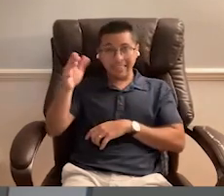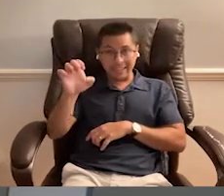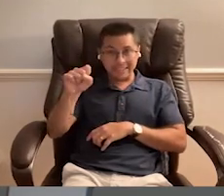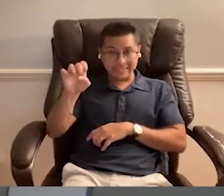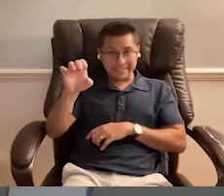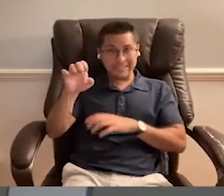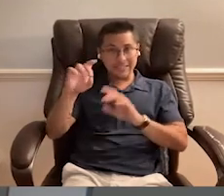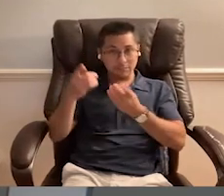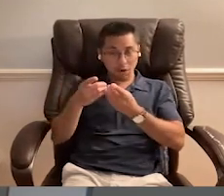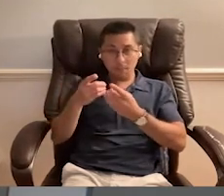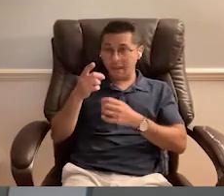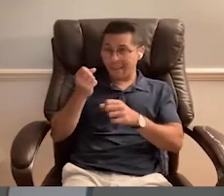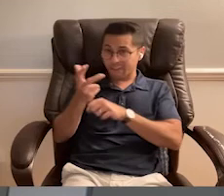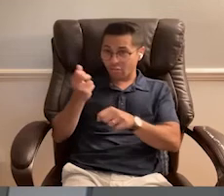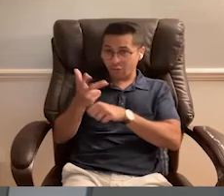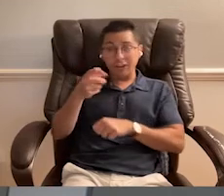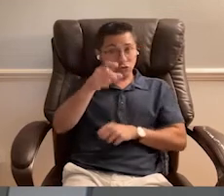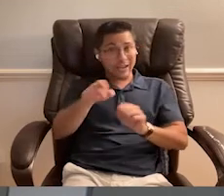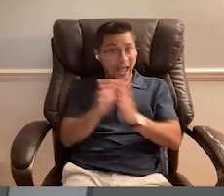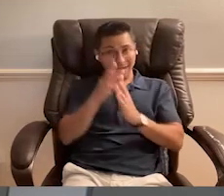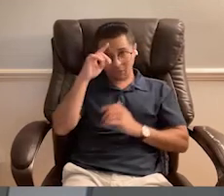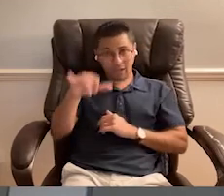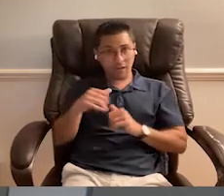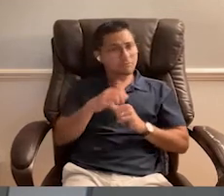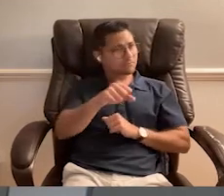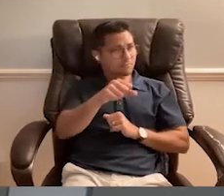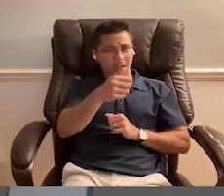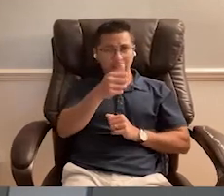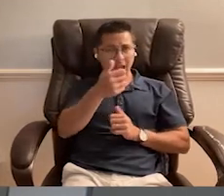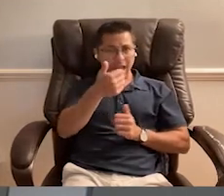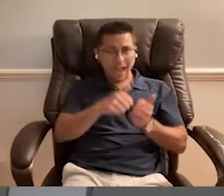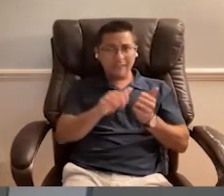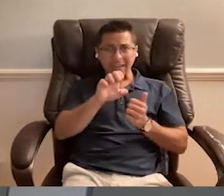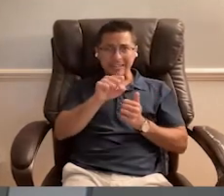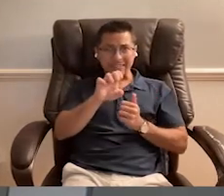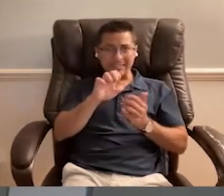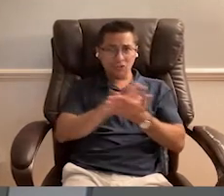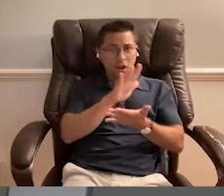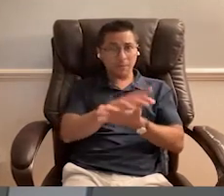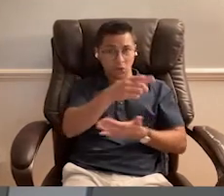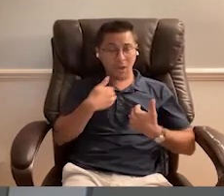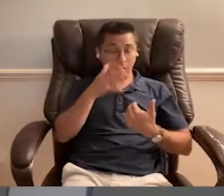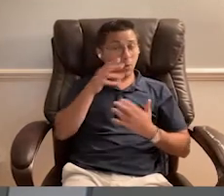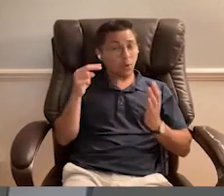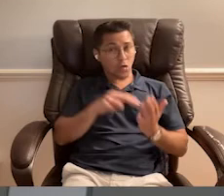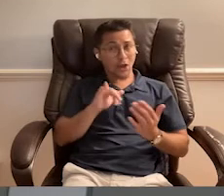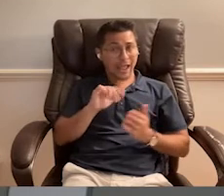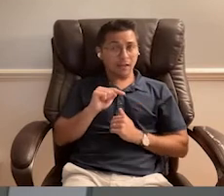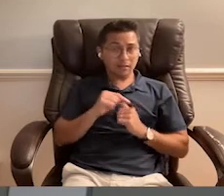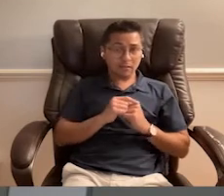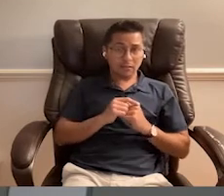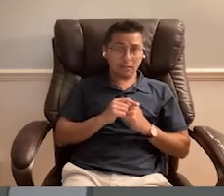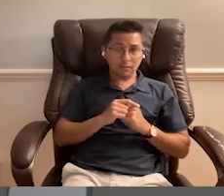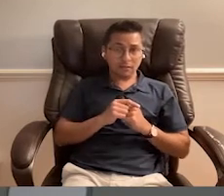eval in the ESC department every 3 years, or you can ask for it too. Yeah, every piece of document that you